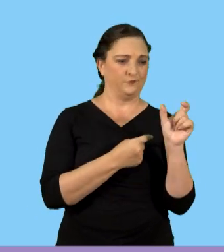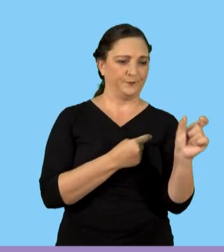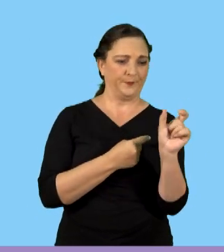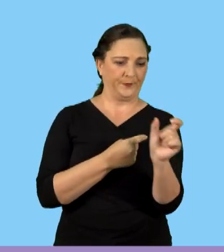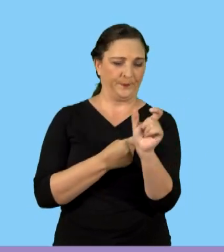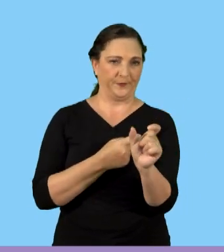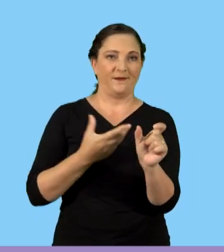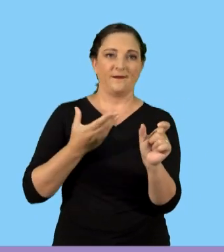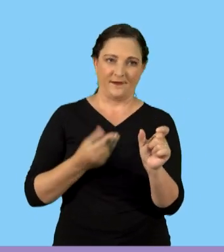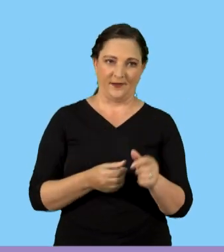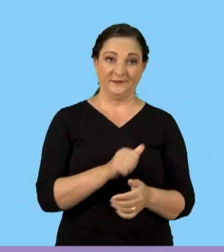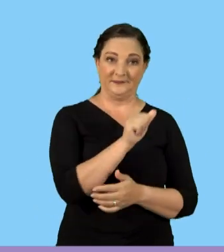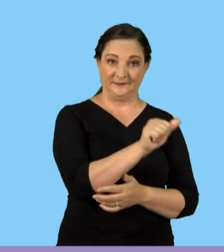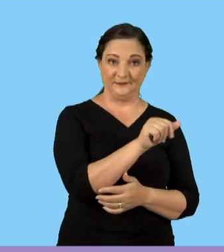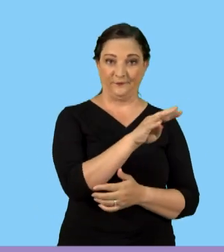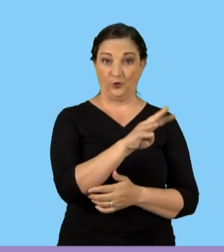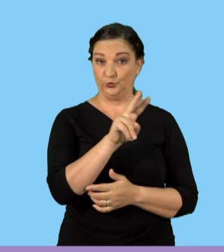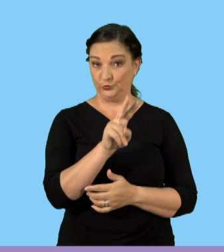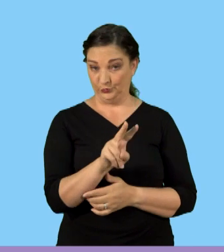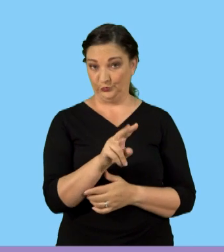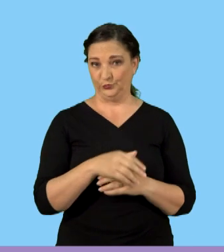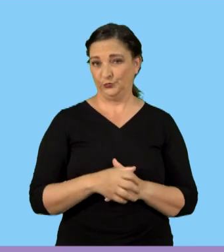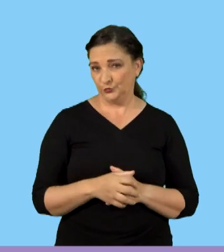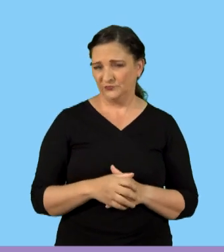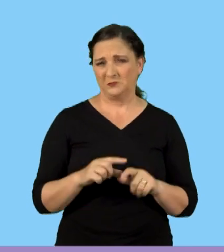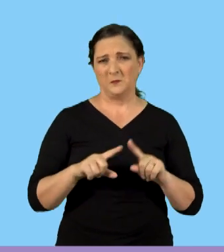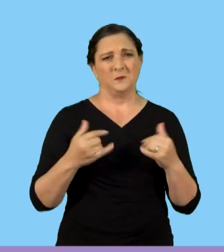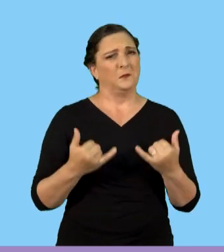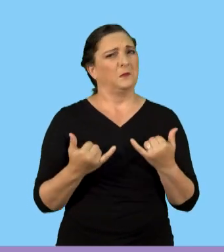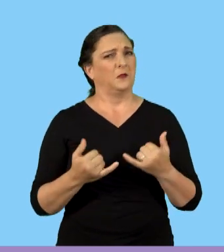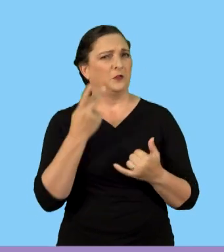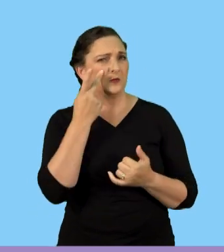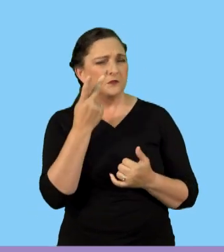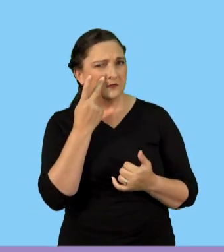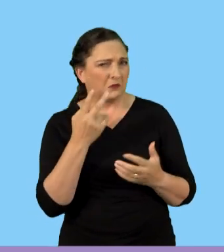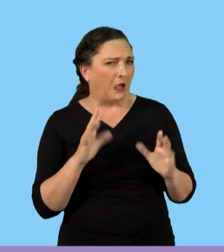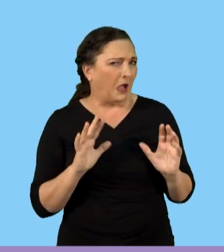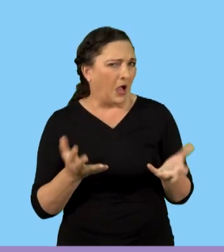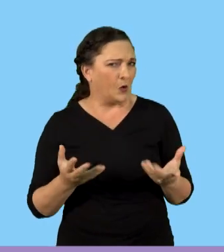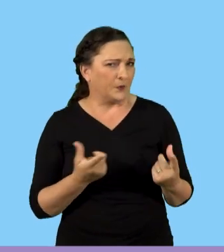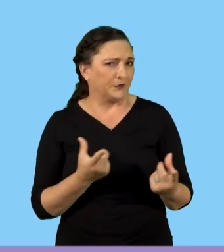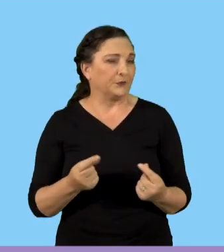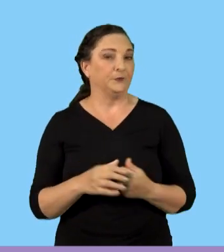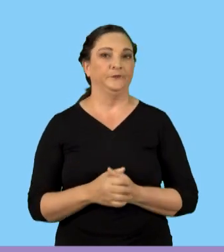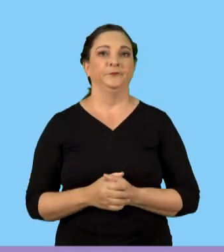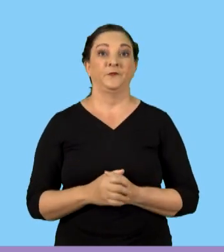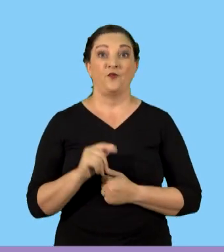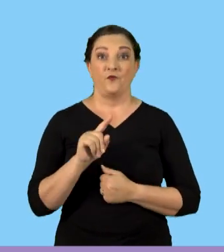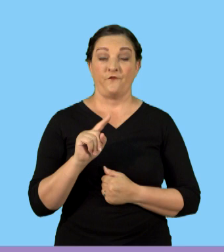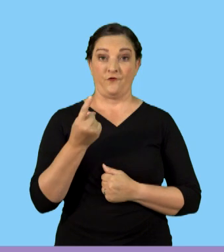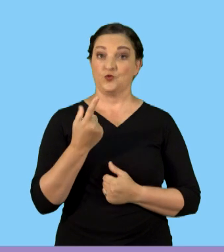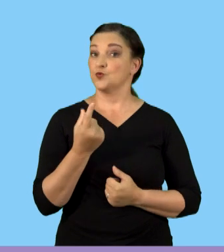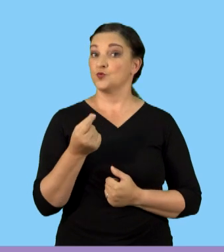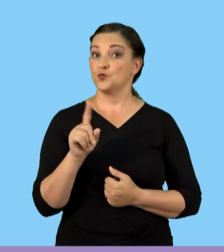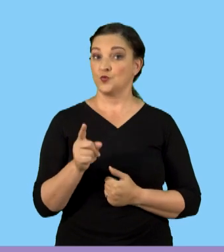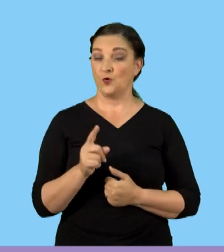terms in the table, that is our 6, our 4, and our 2. But how did we get to those terms? So firstly, we